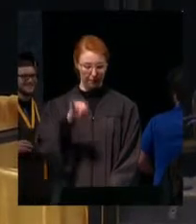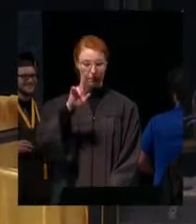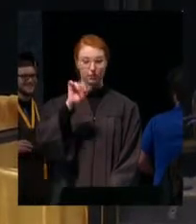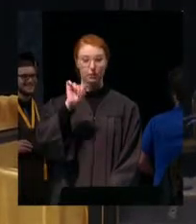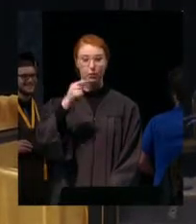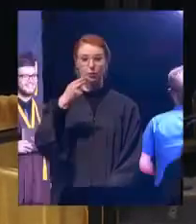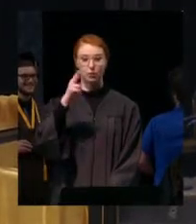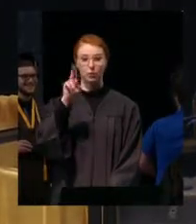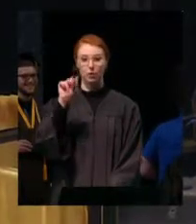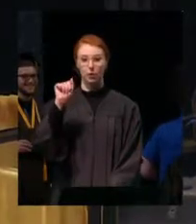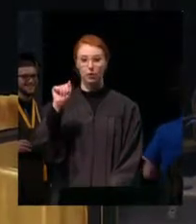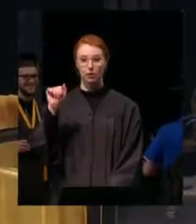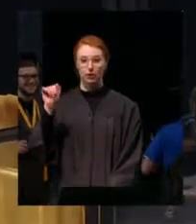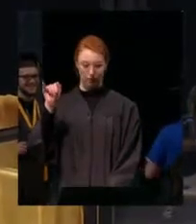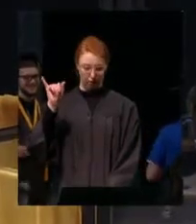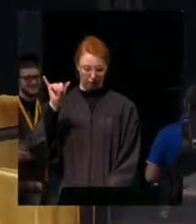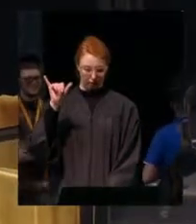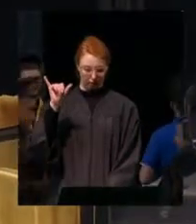Iraguha Yavet.